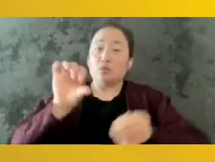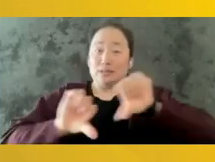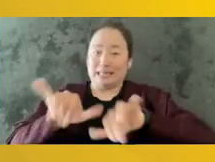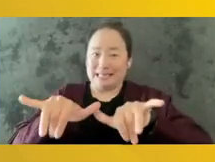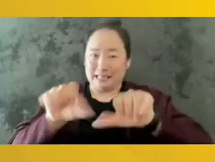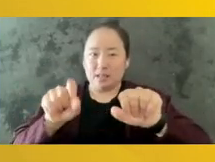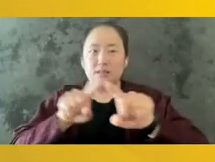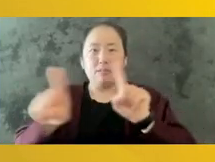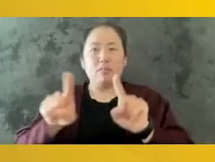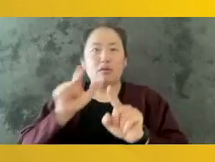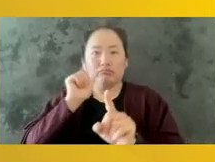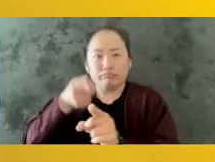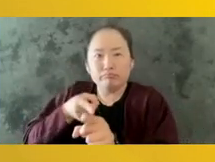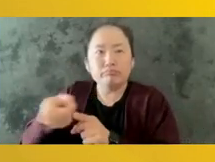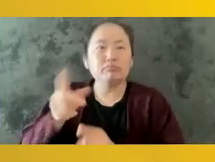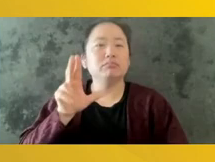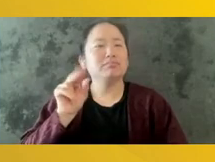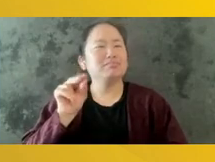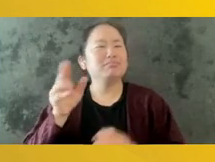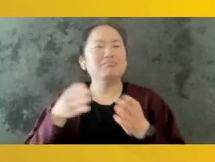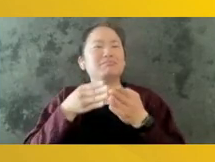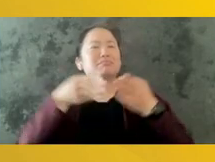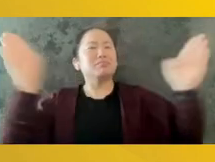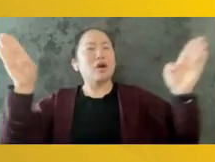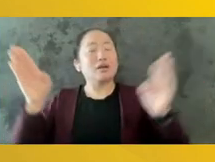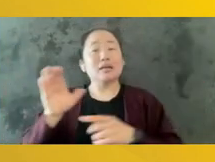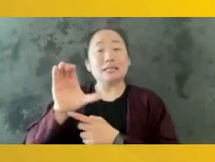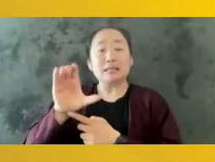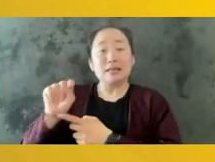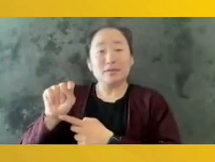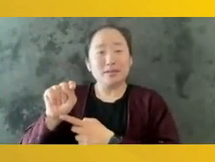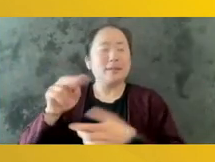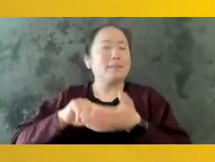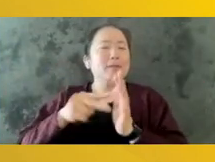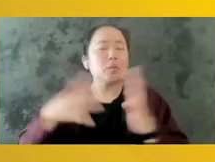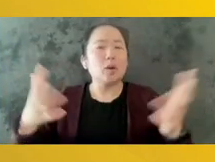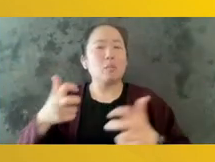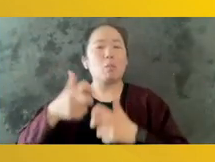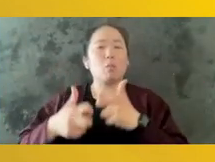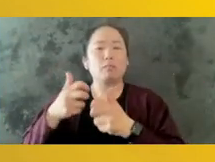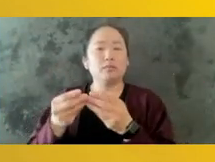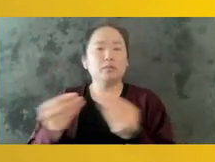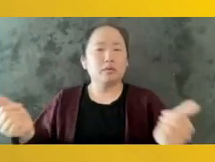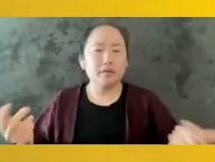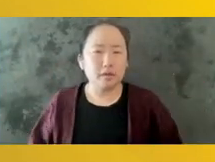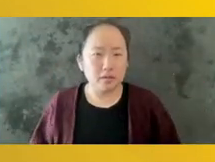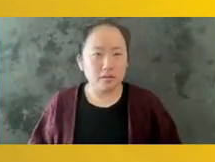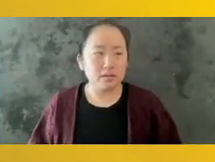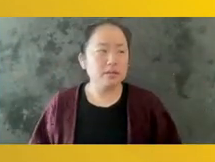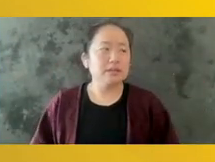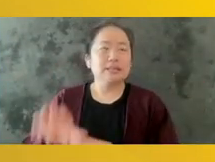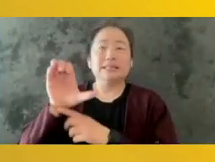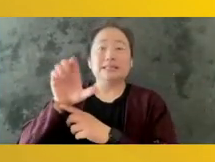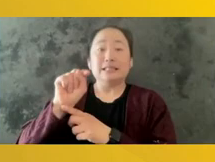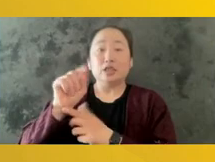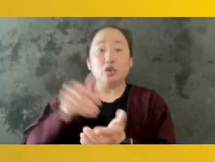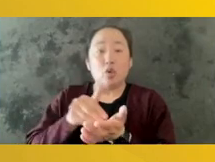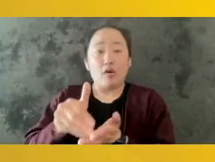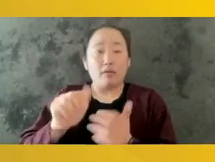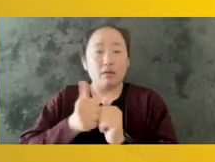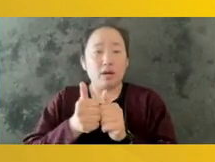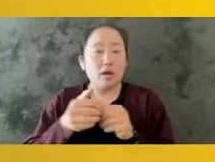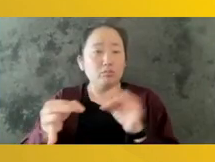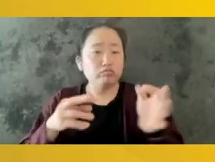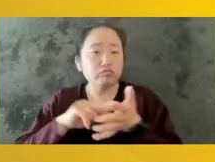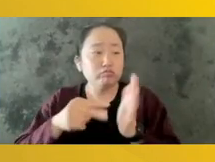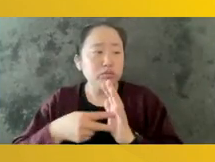Computational thinking is essentially problem solving. Computational thinking is commonly defined as the